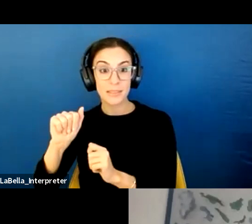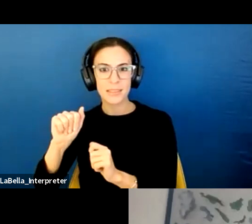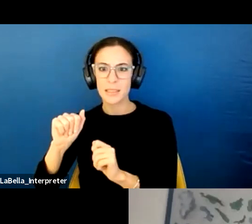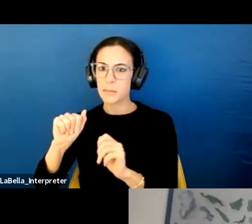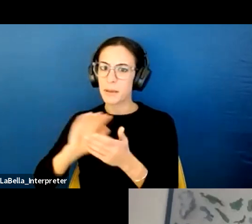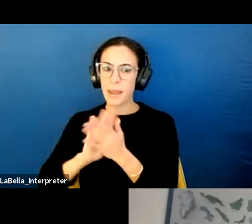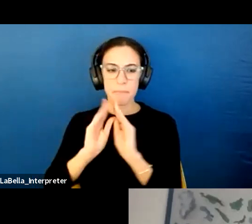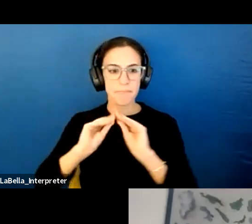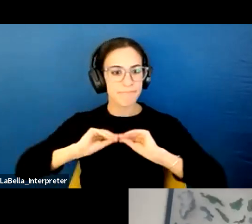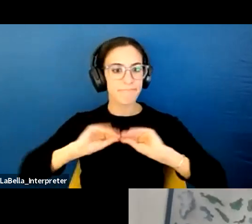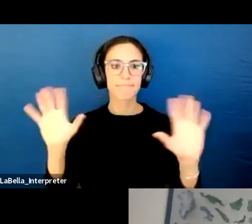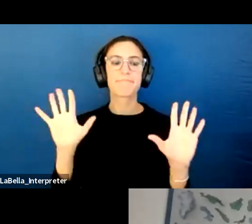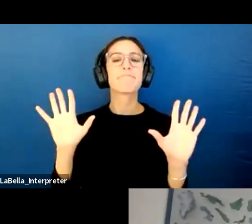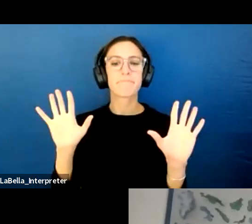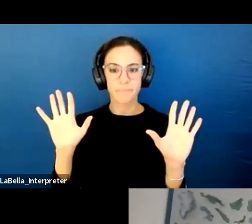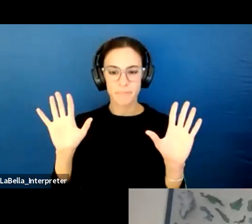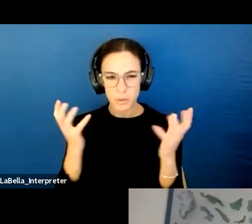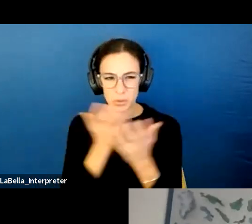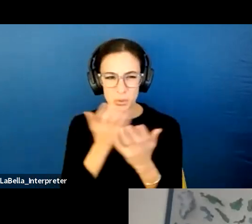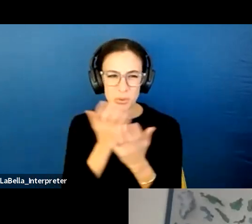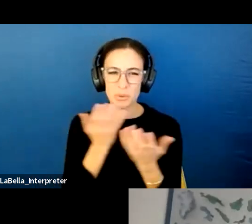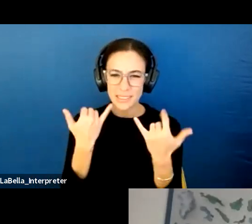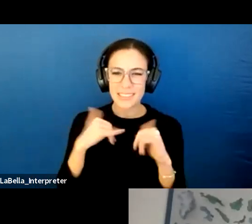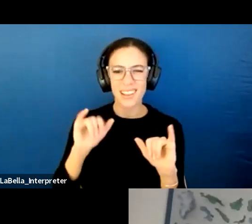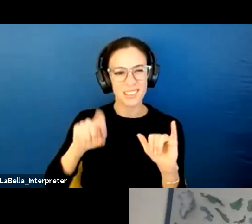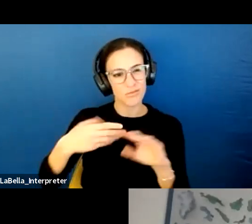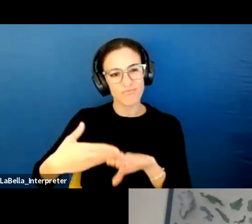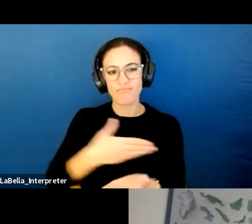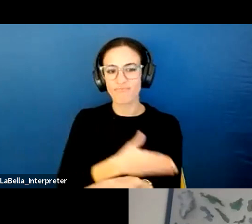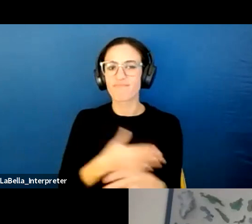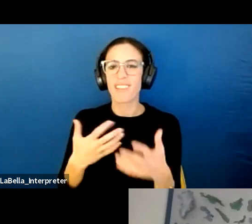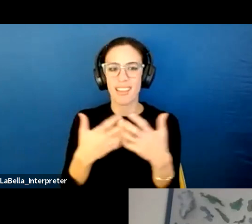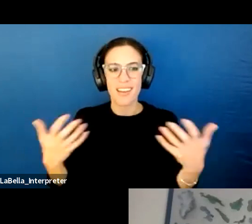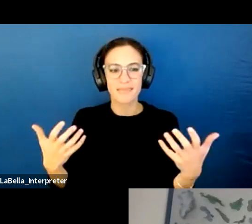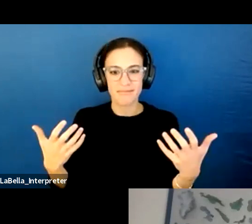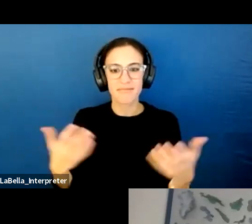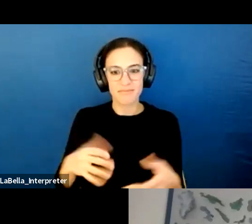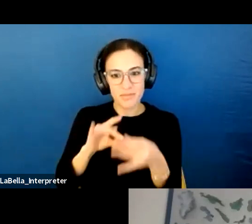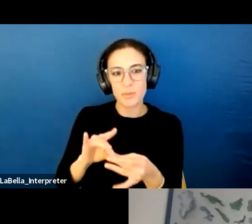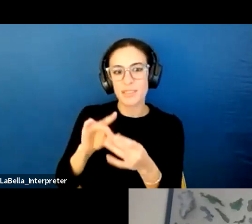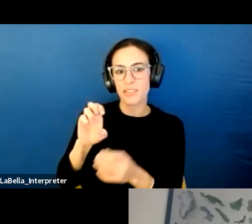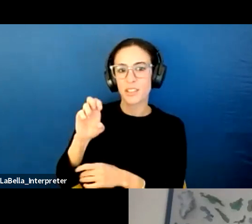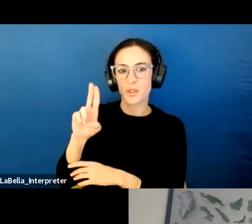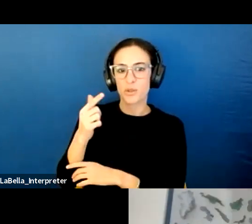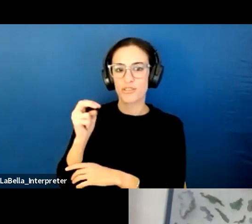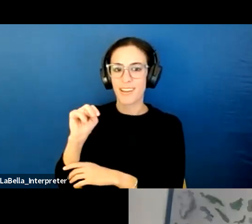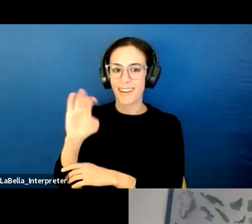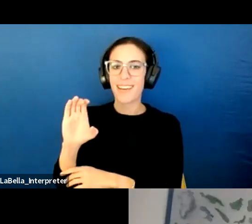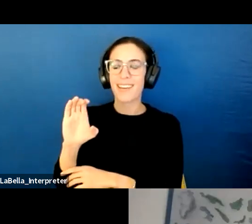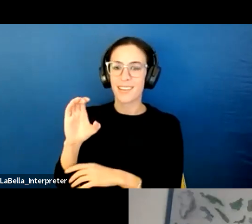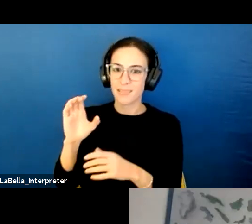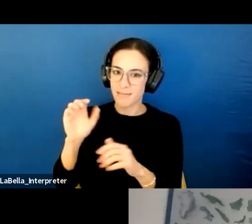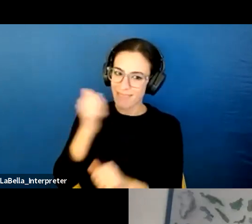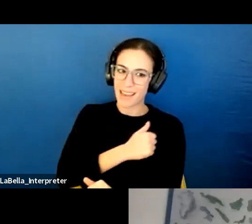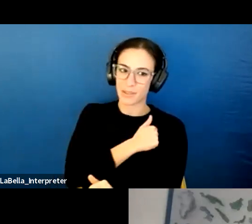just how far we still have to go when it comes to eugenic attitudes.